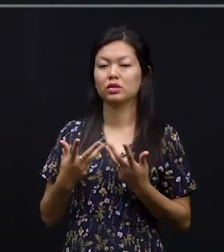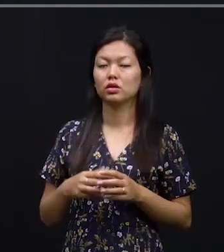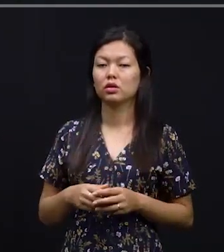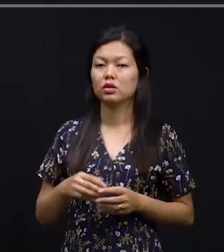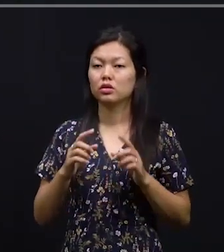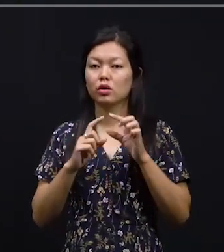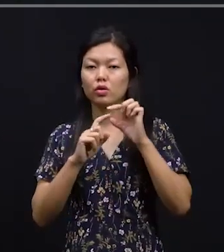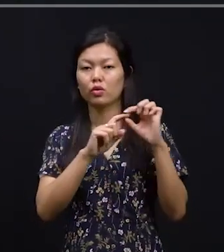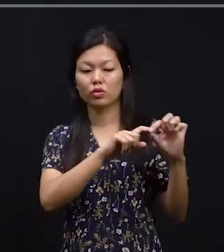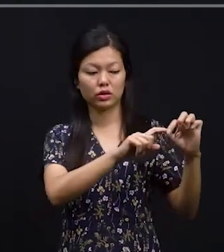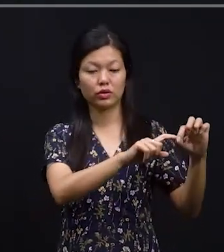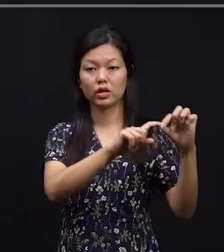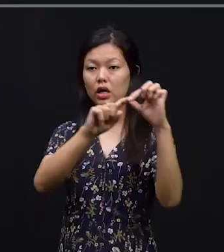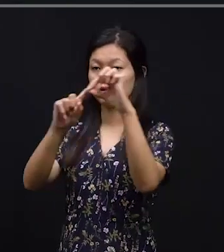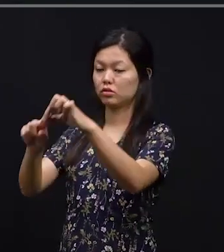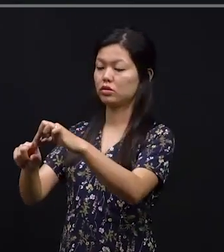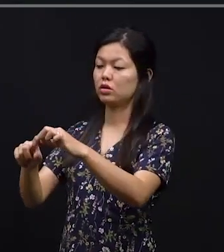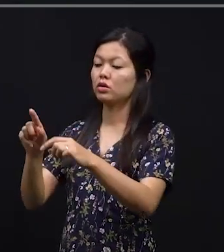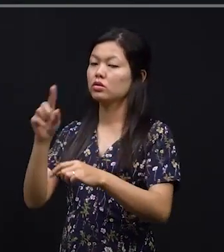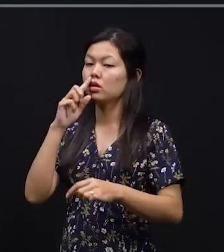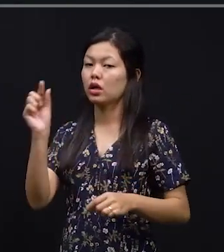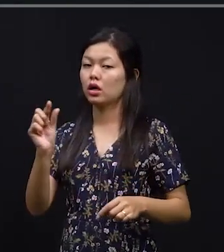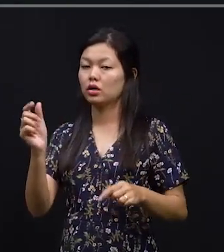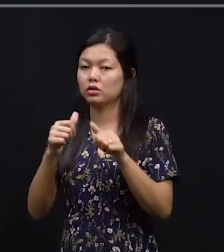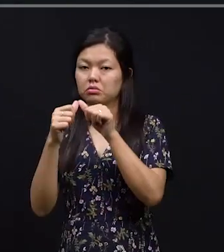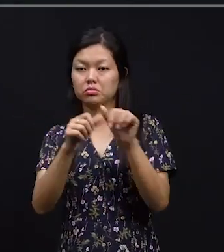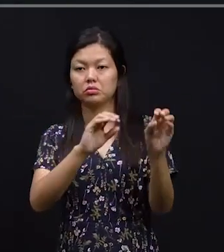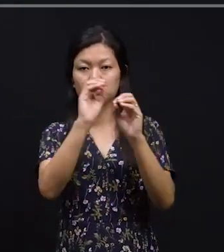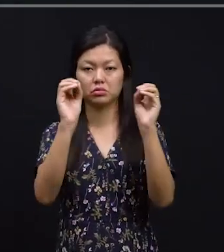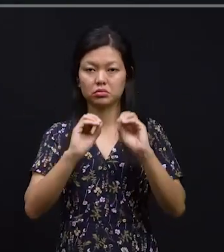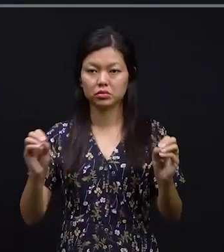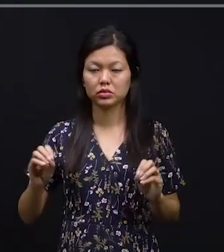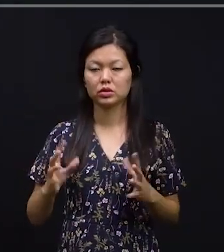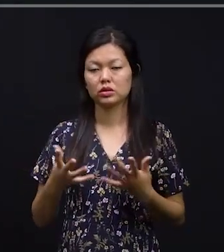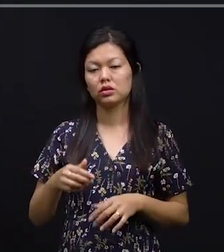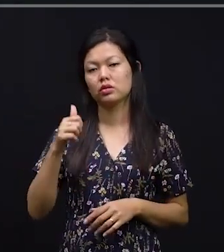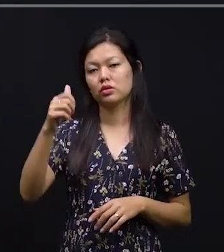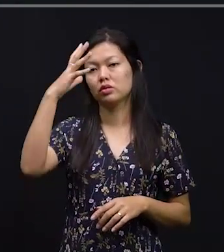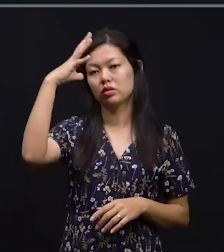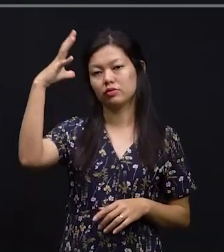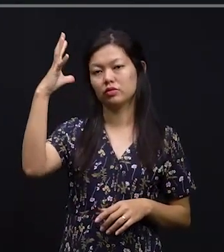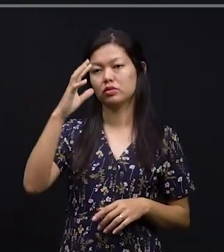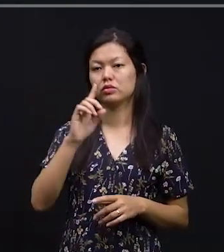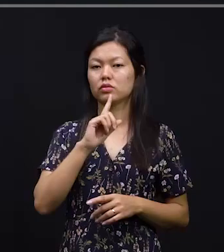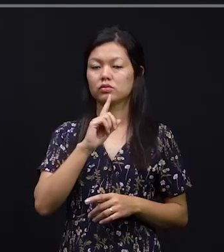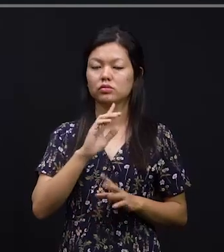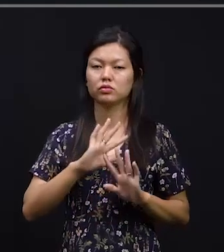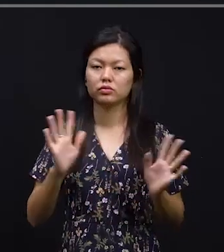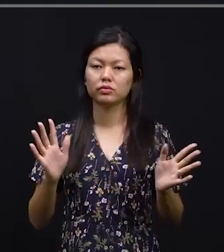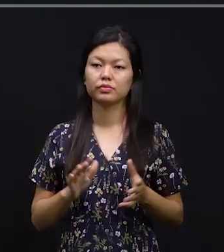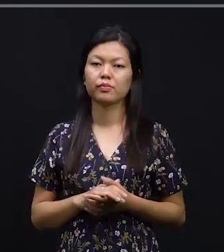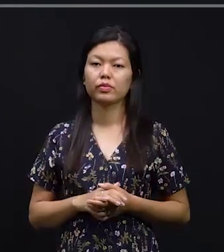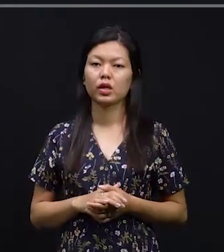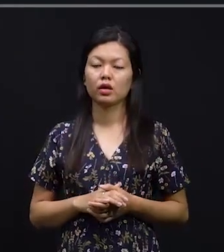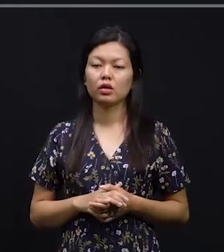a humbug. That means a thing that is of no use, just a way to spend money by someone." And the little boy was